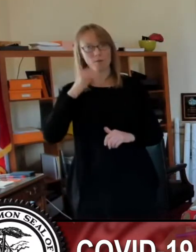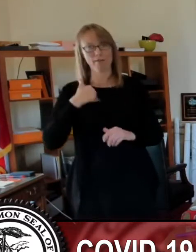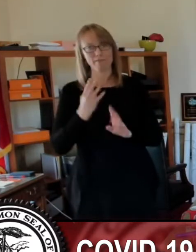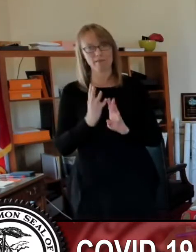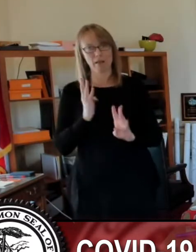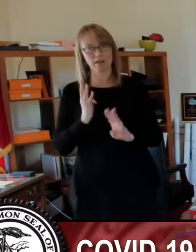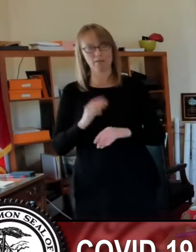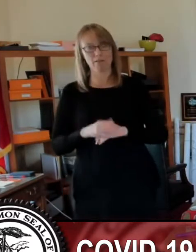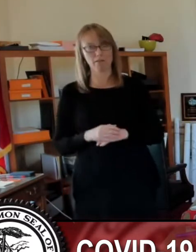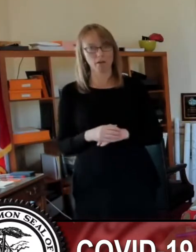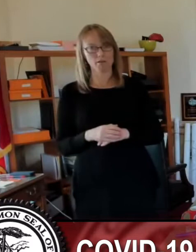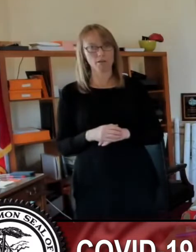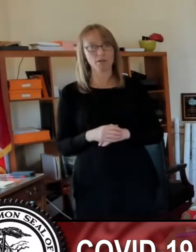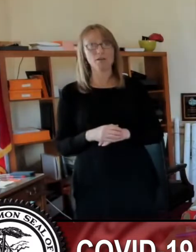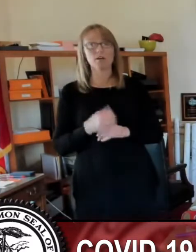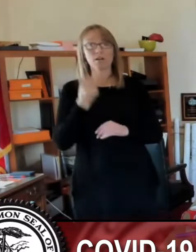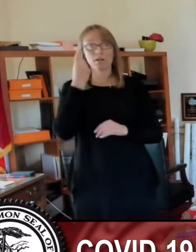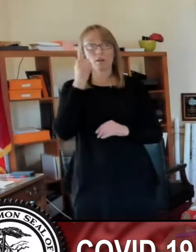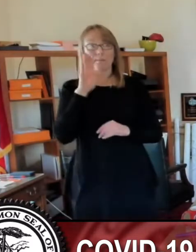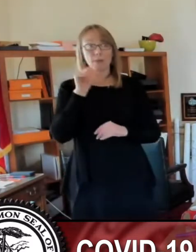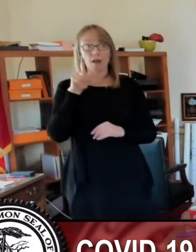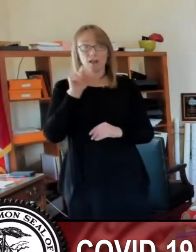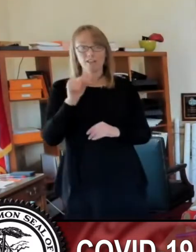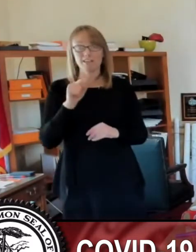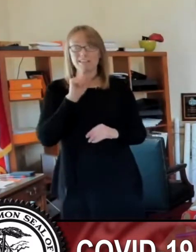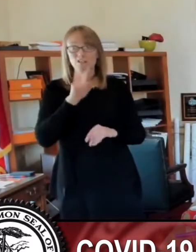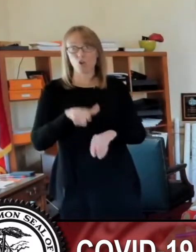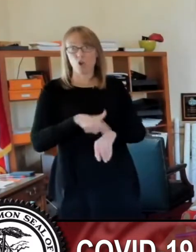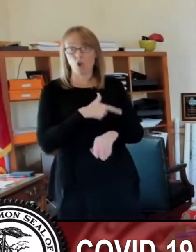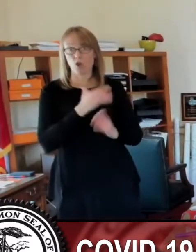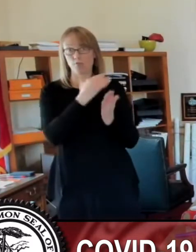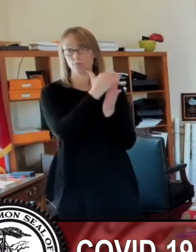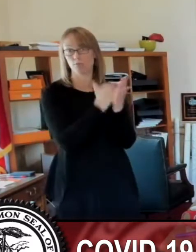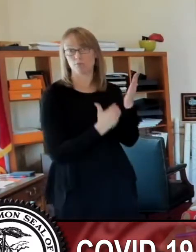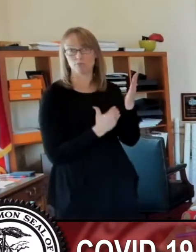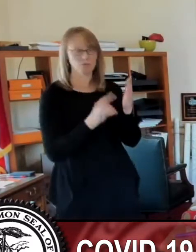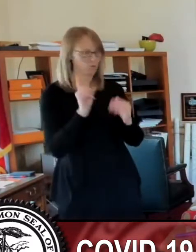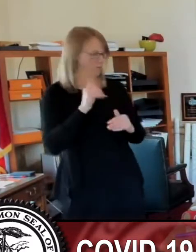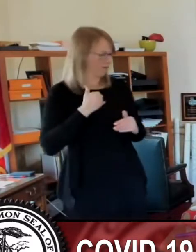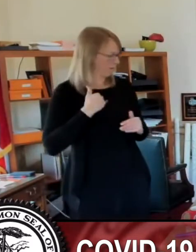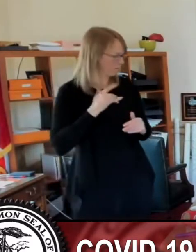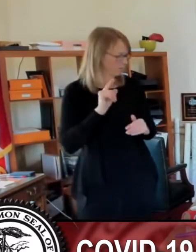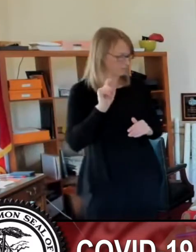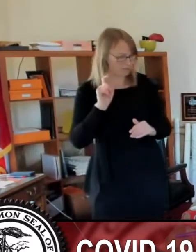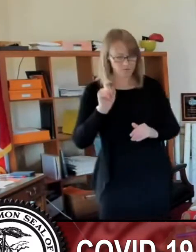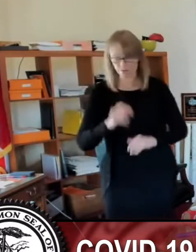ballot. There is, hang on a minute. Do I have it right here? What did I do with it?